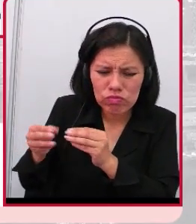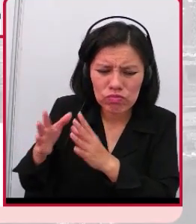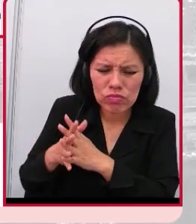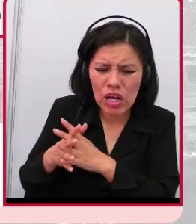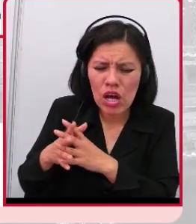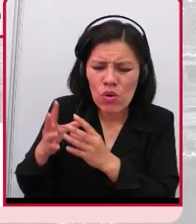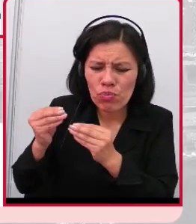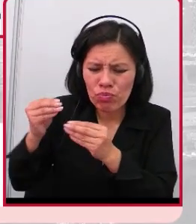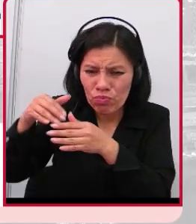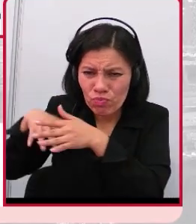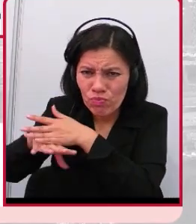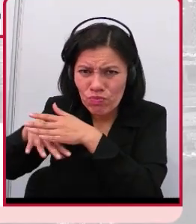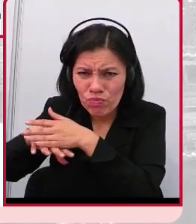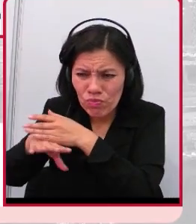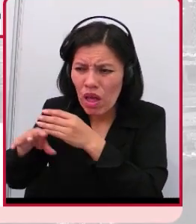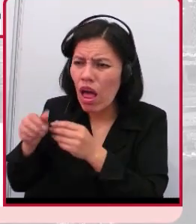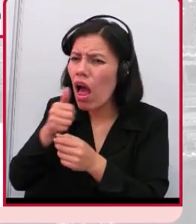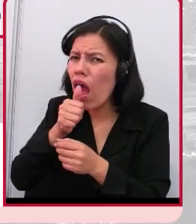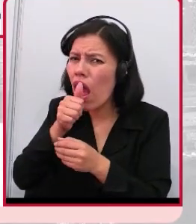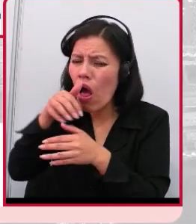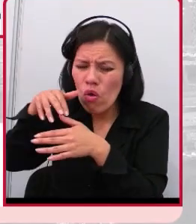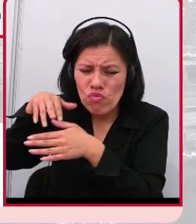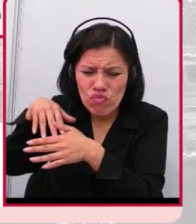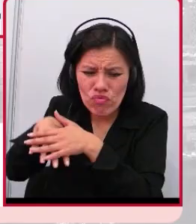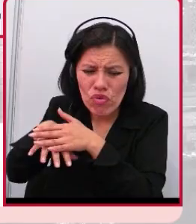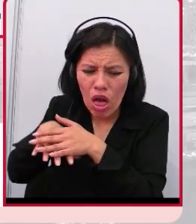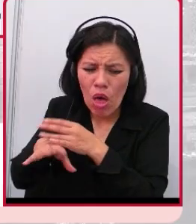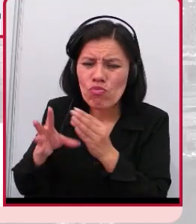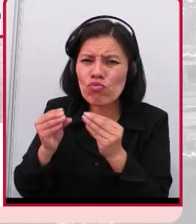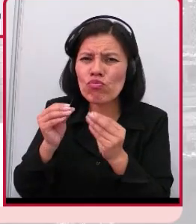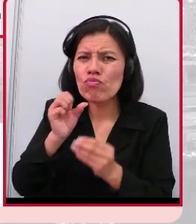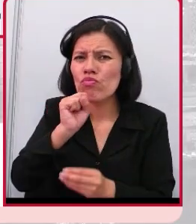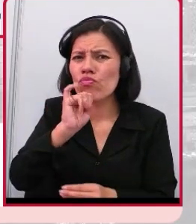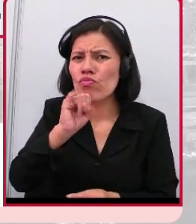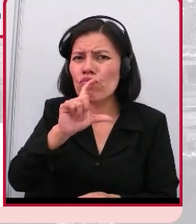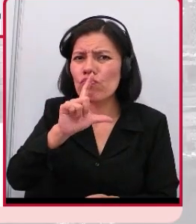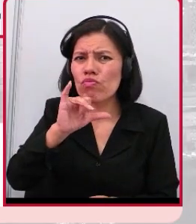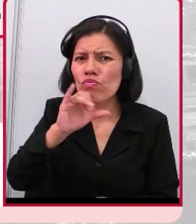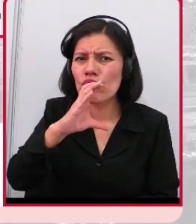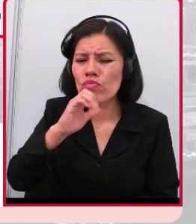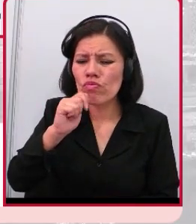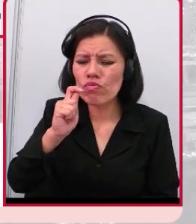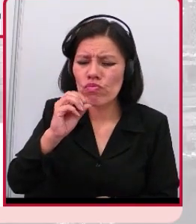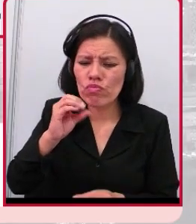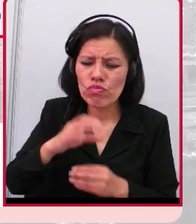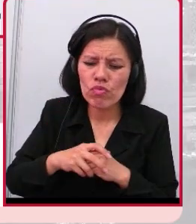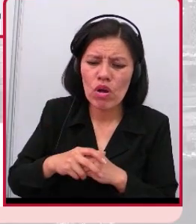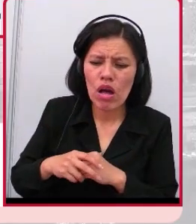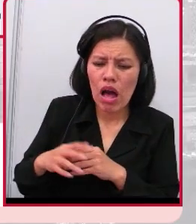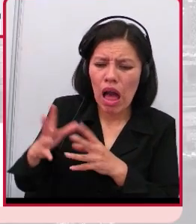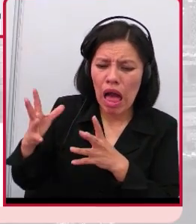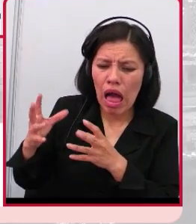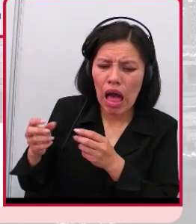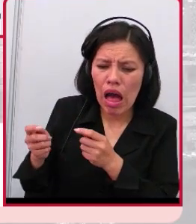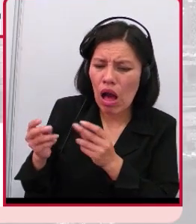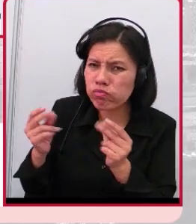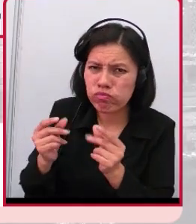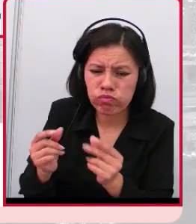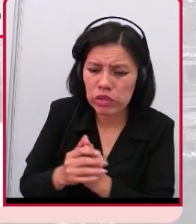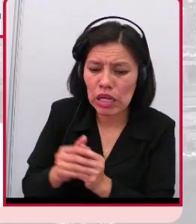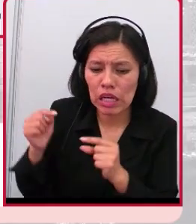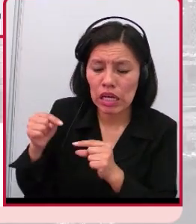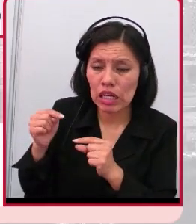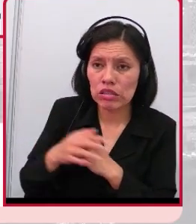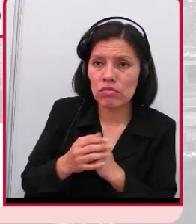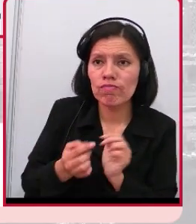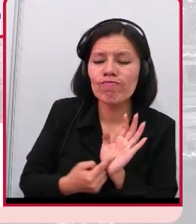de los fluidos, ¿sí? Entonces los silicatos se han argilizado. Esto le brinda una consistencia